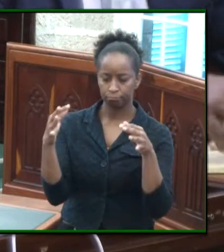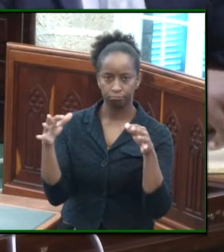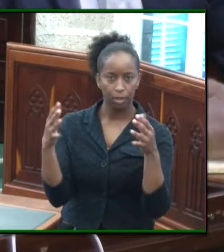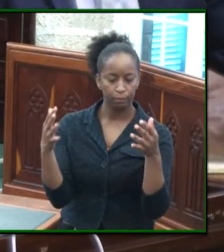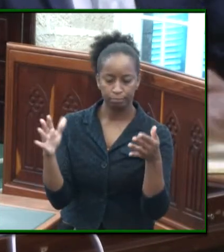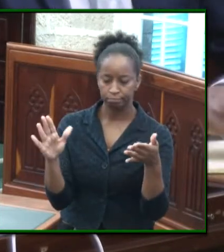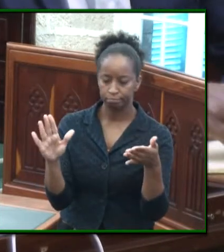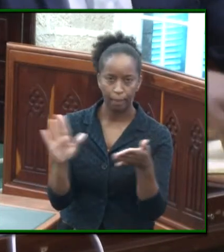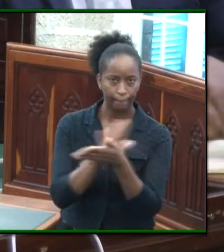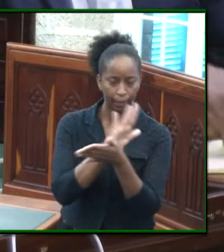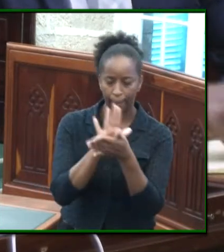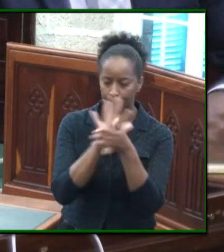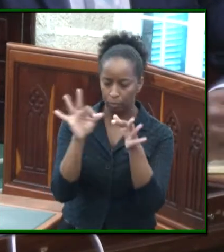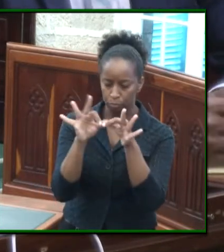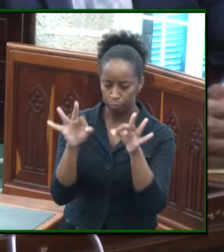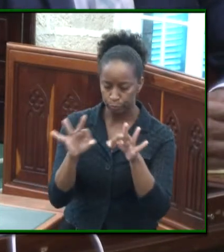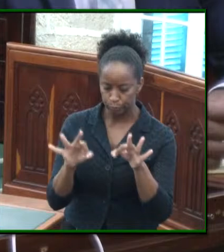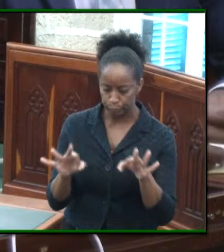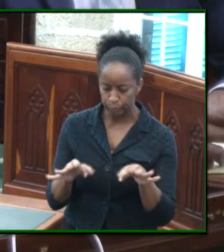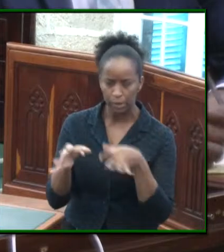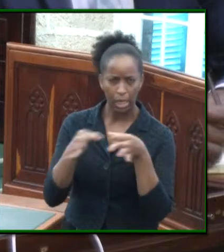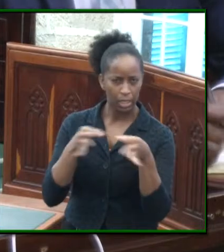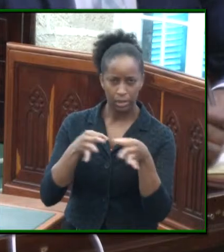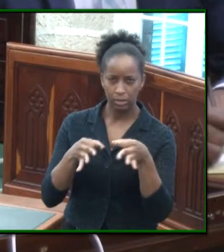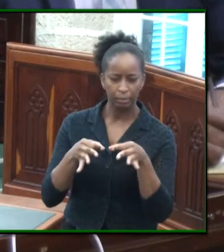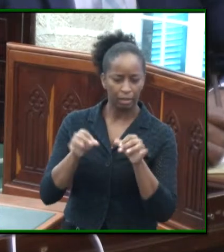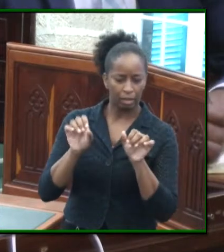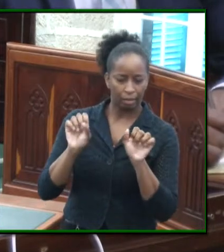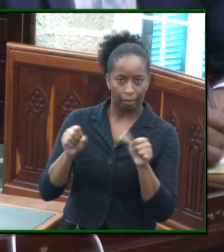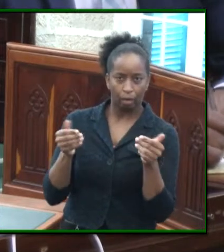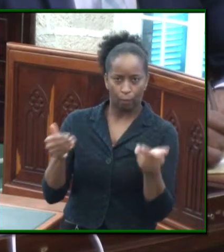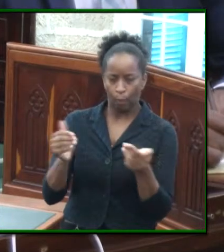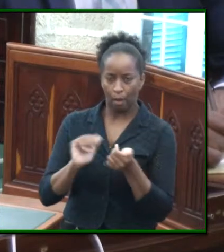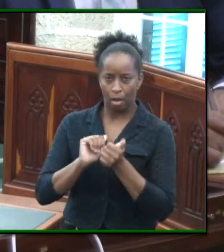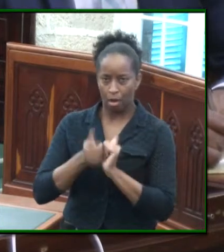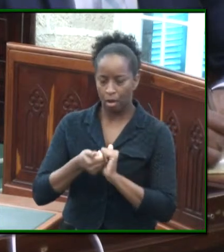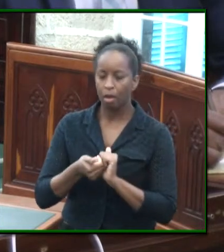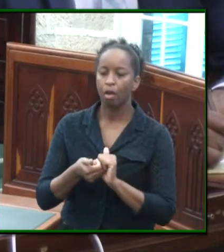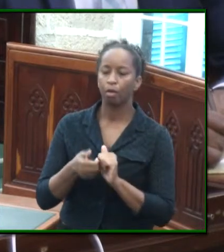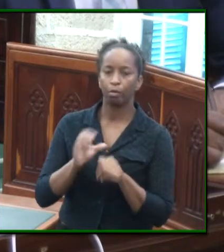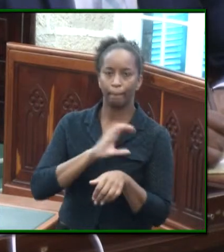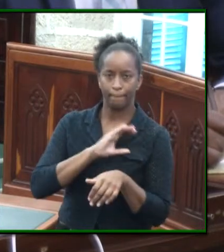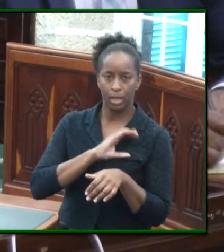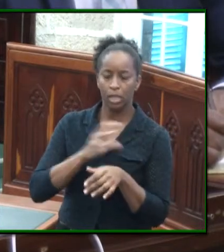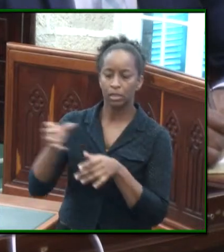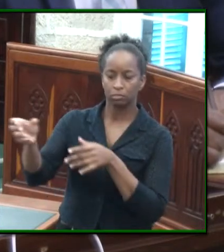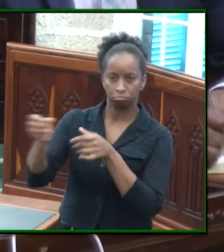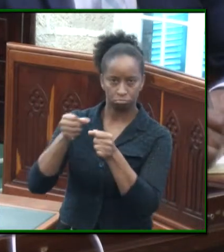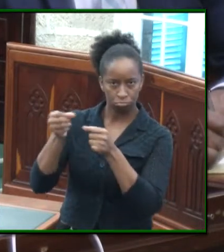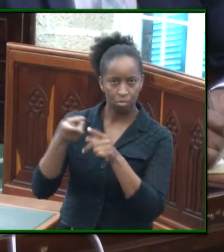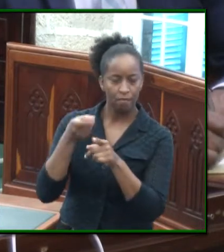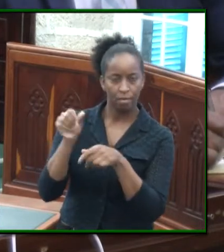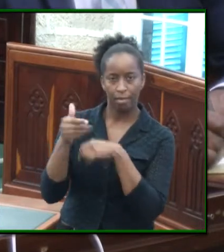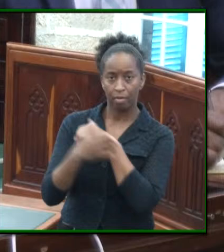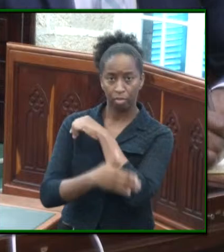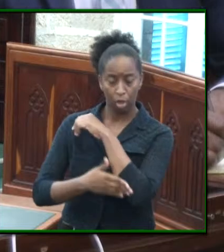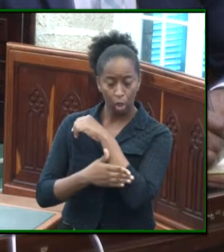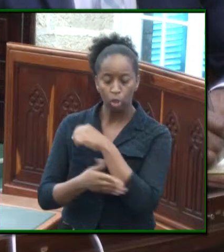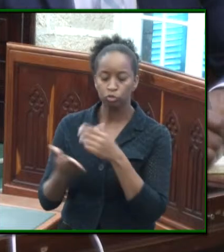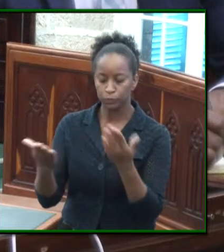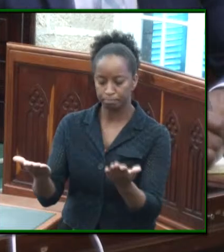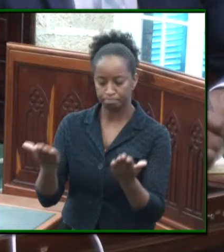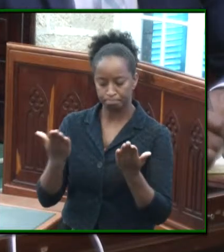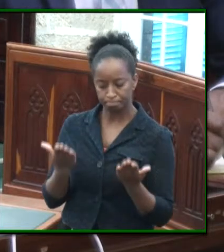but it appears to me that the police service does not have any opposition to